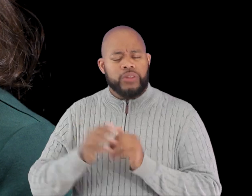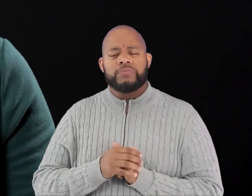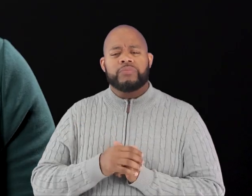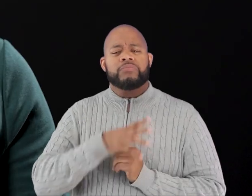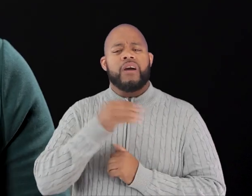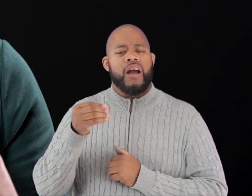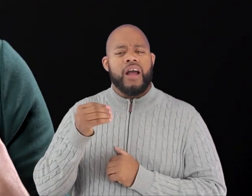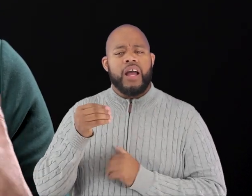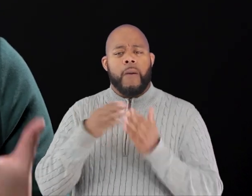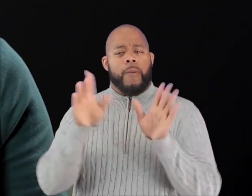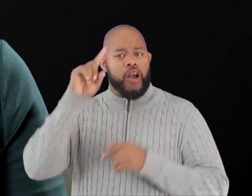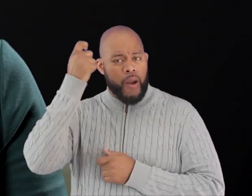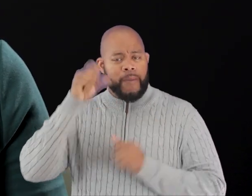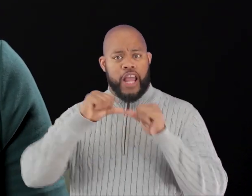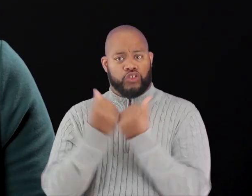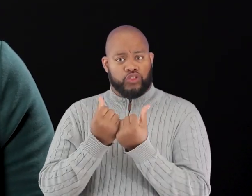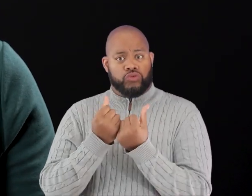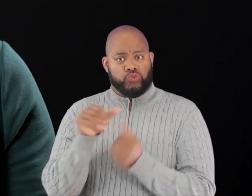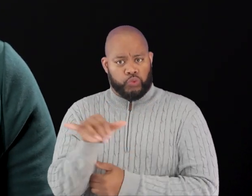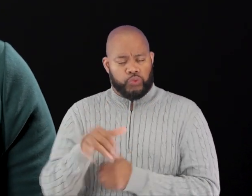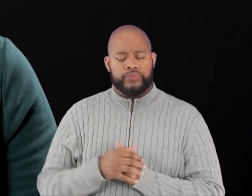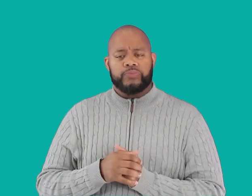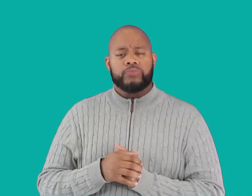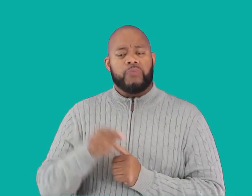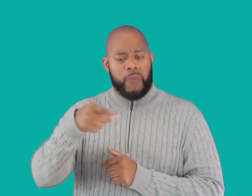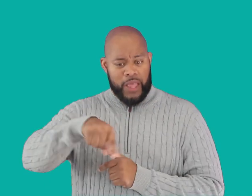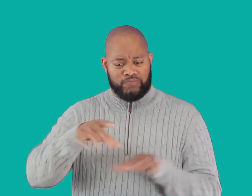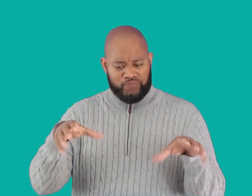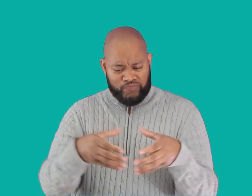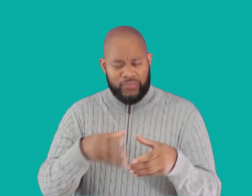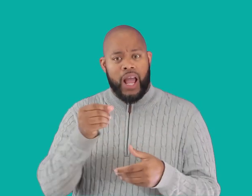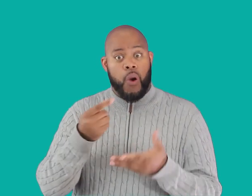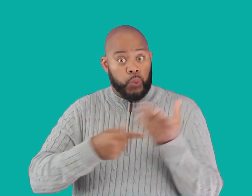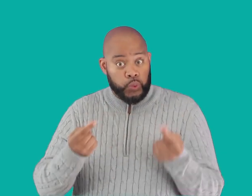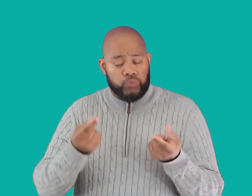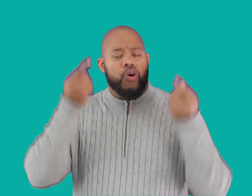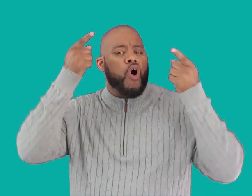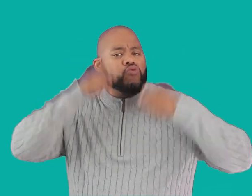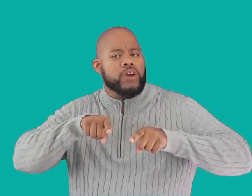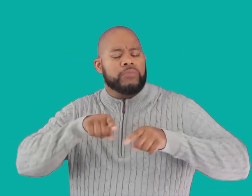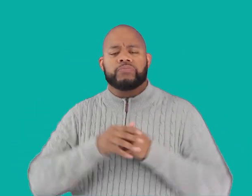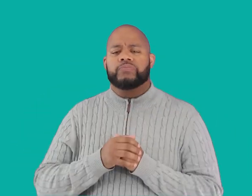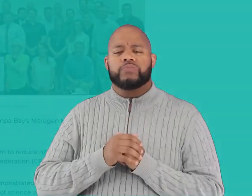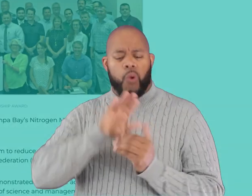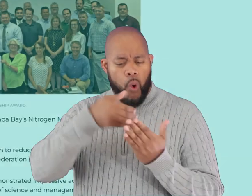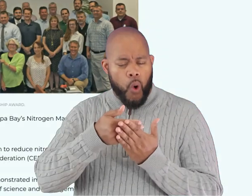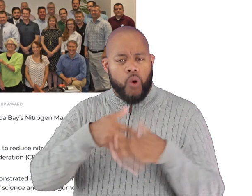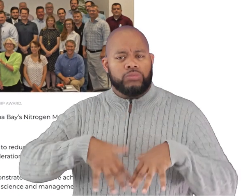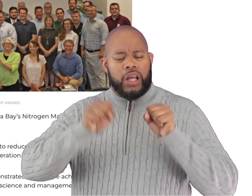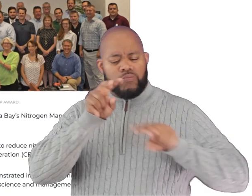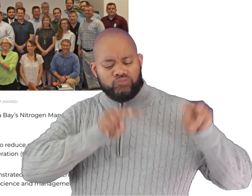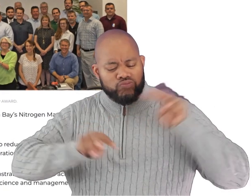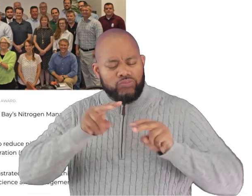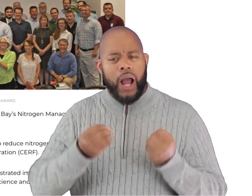community and public government agencies alike. So they got together and basically agreed to all